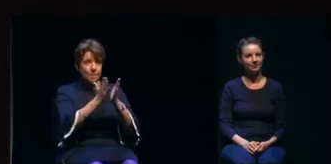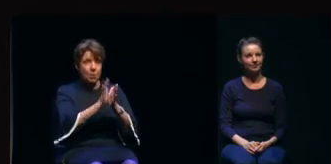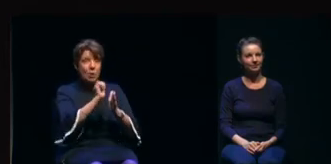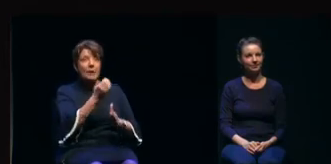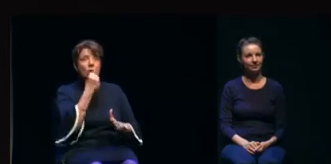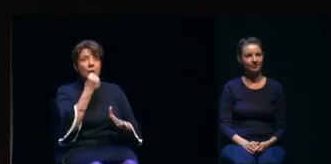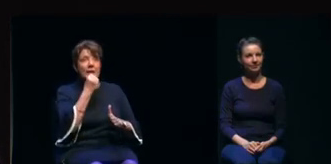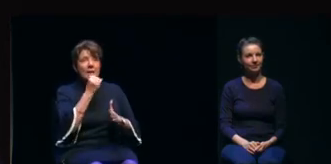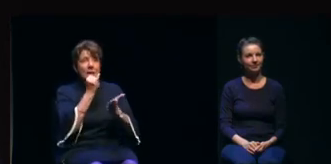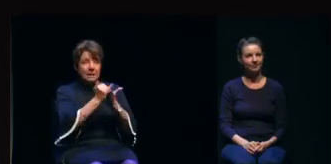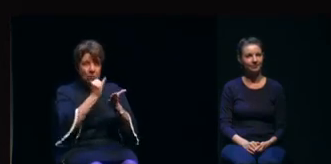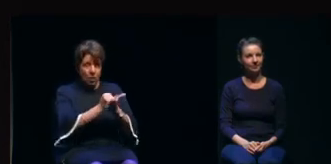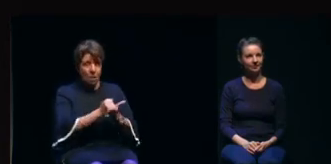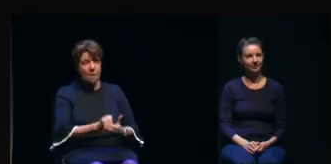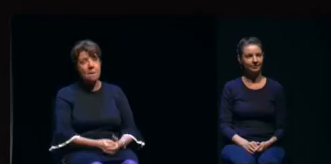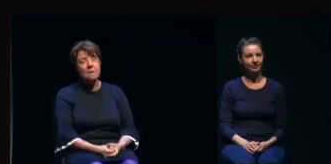eating disorder.